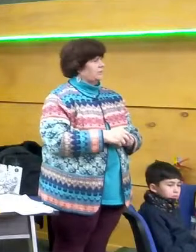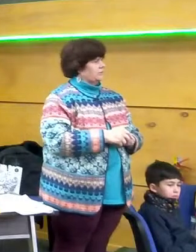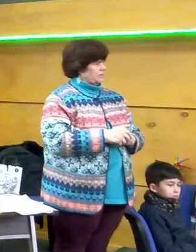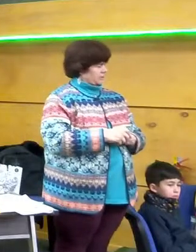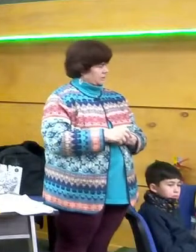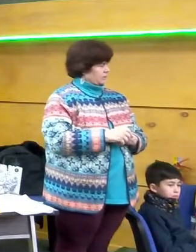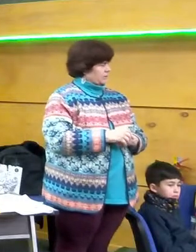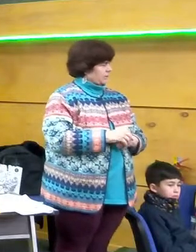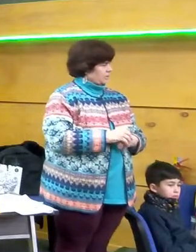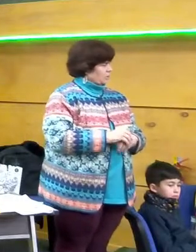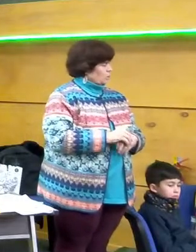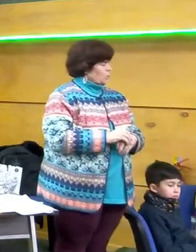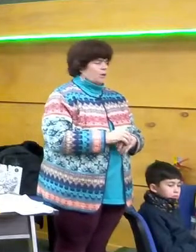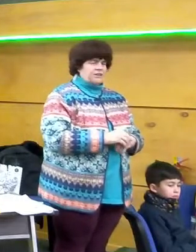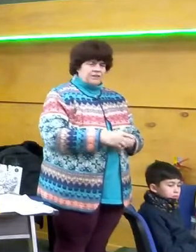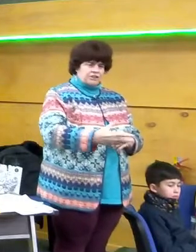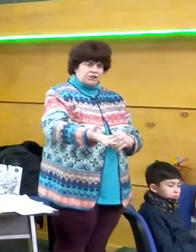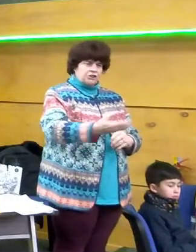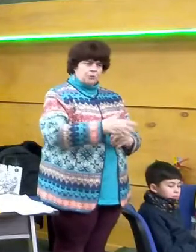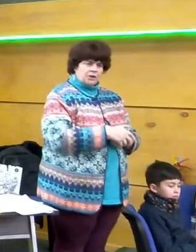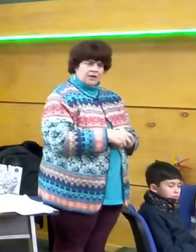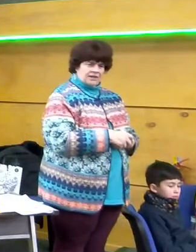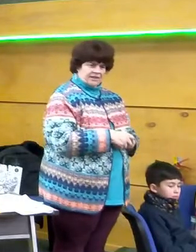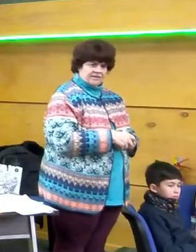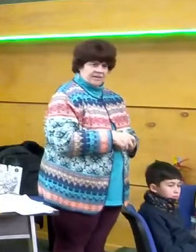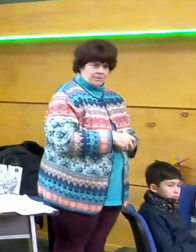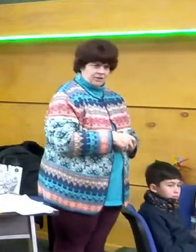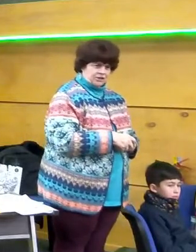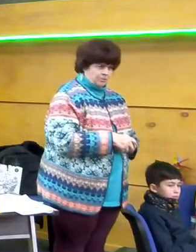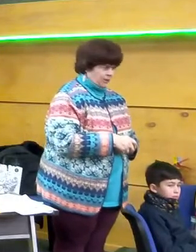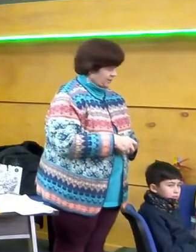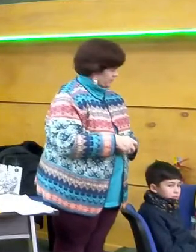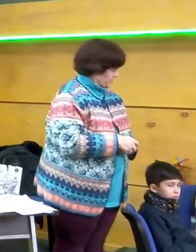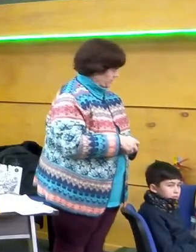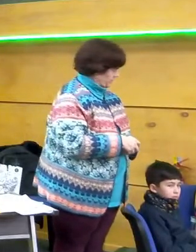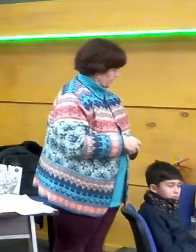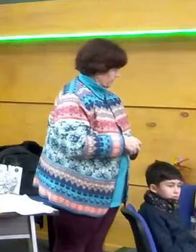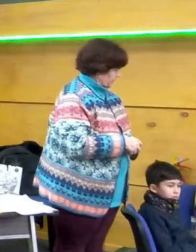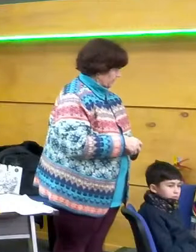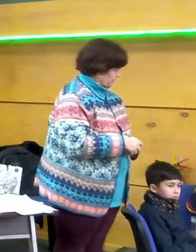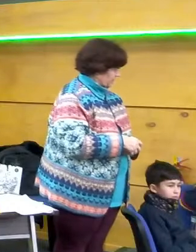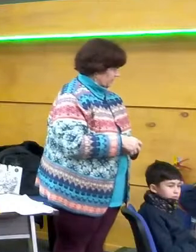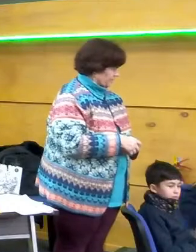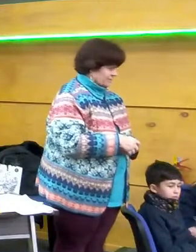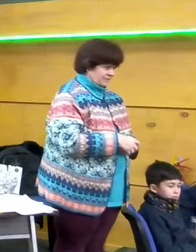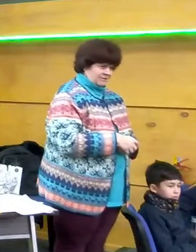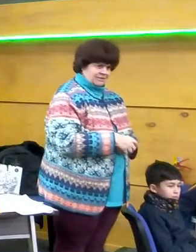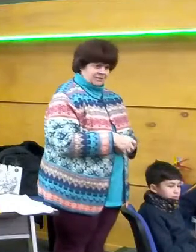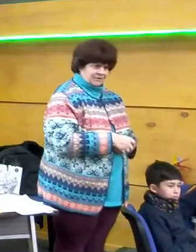voice. What do you think she should work on next time as she's practicing?